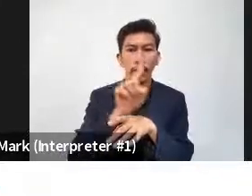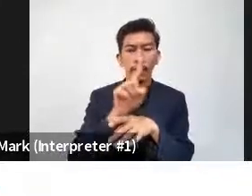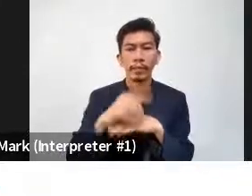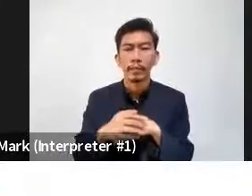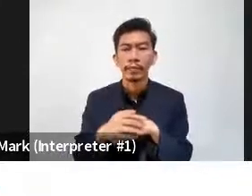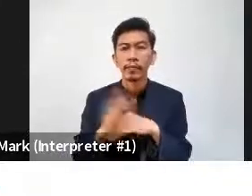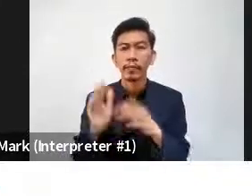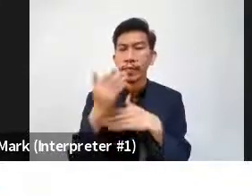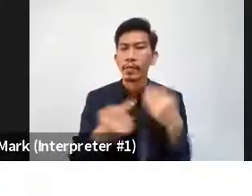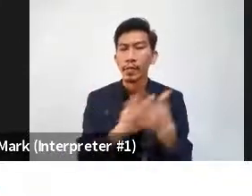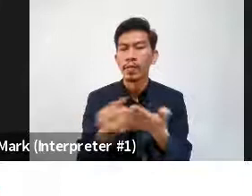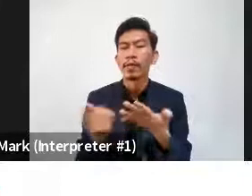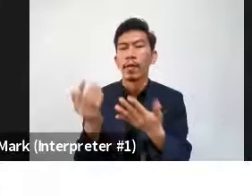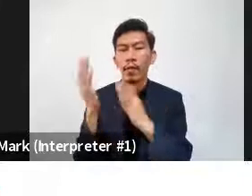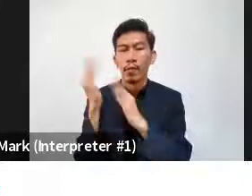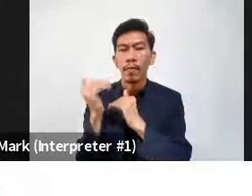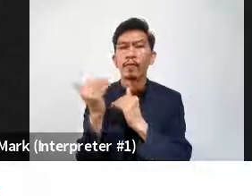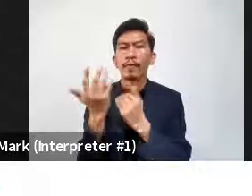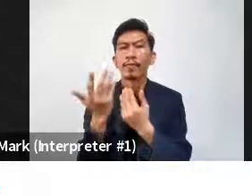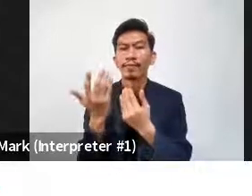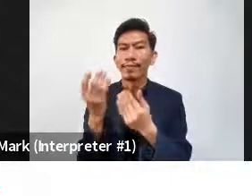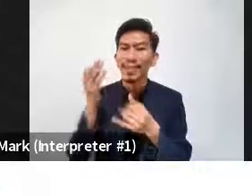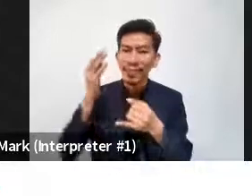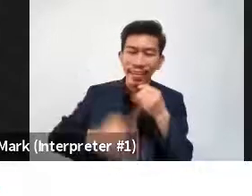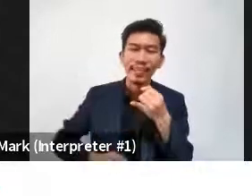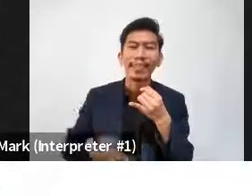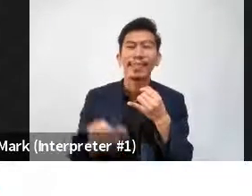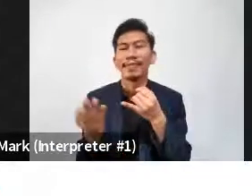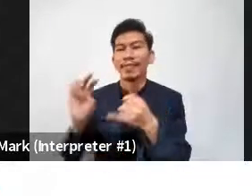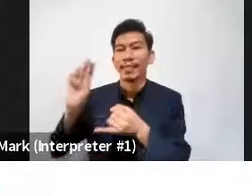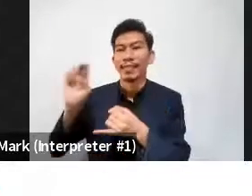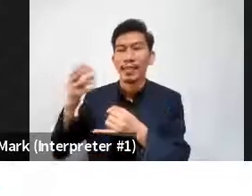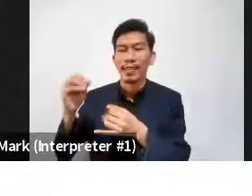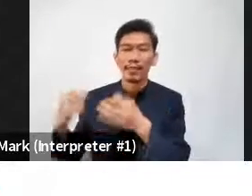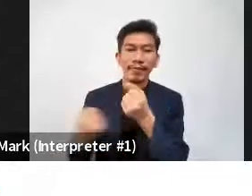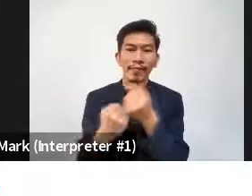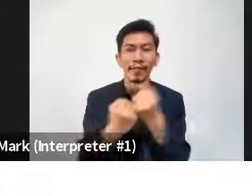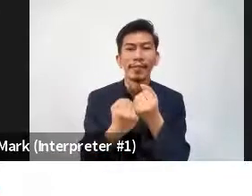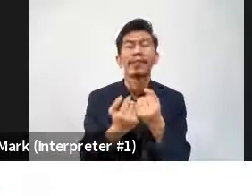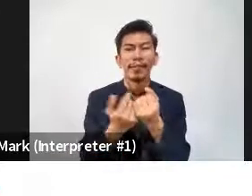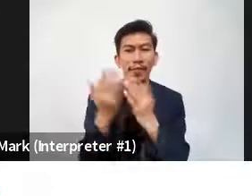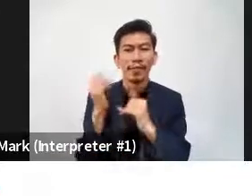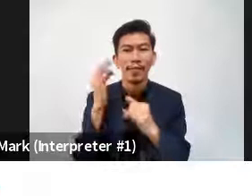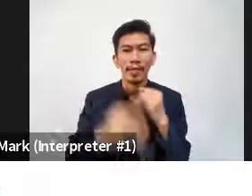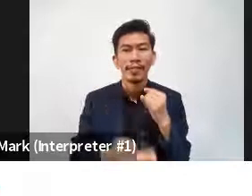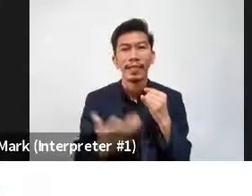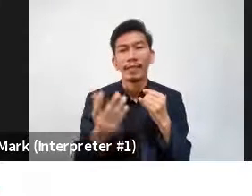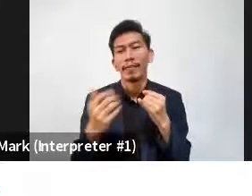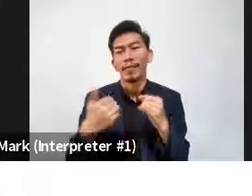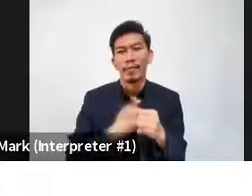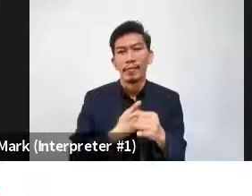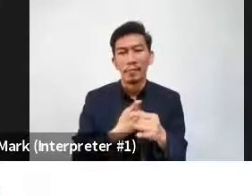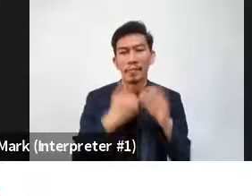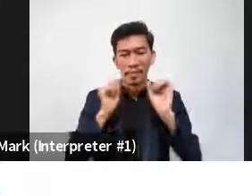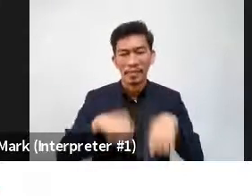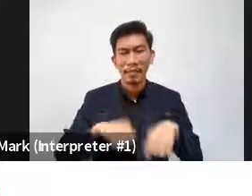can finalize if the WHO will assist us on this, and if not, then we will just develop it on our own. But